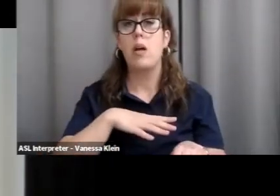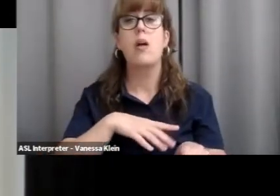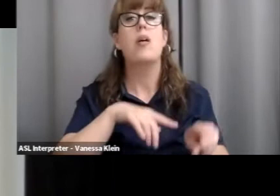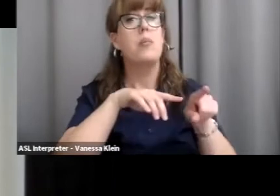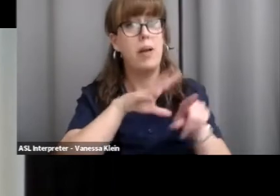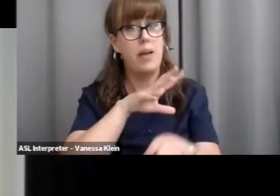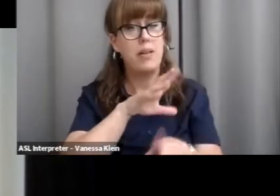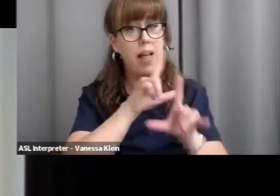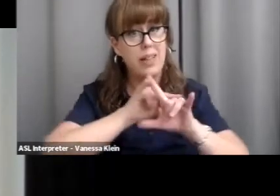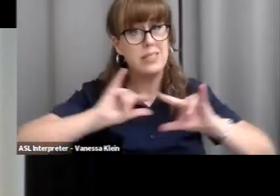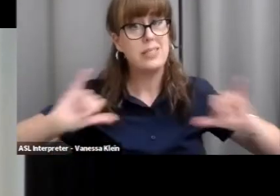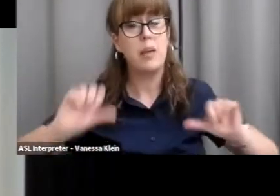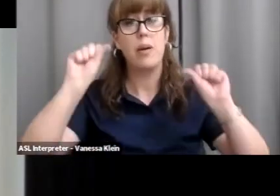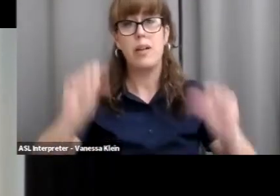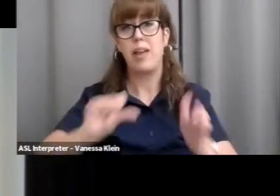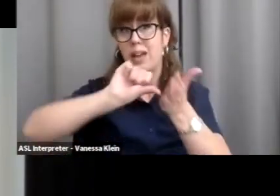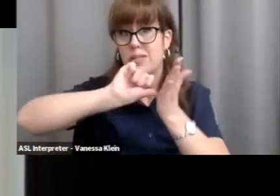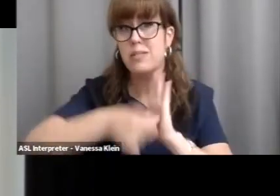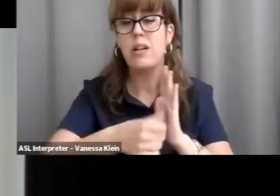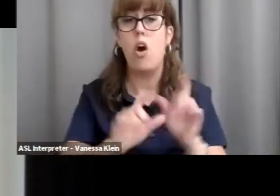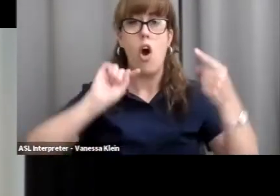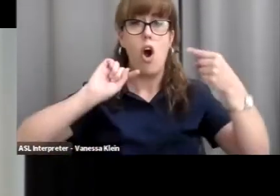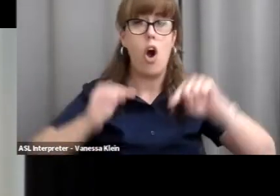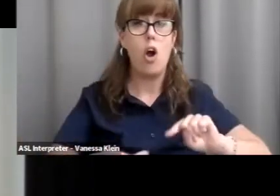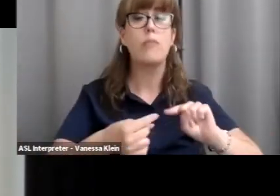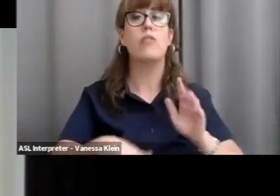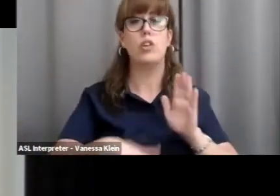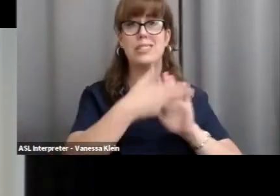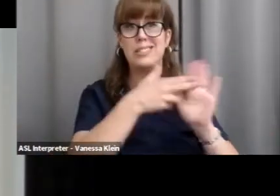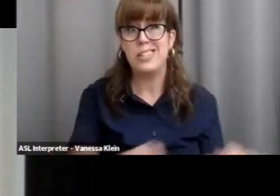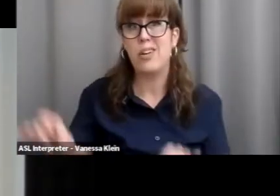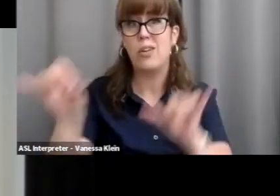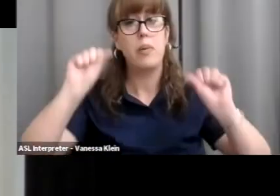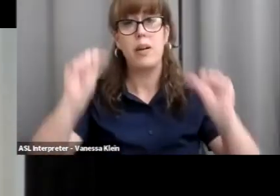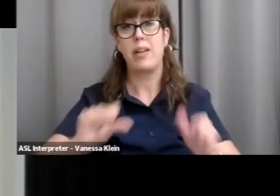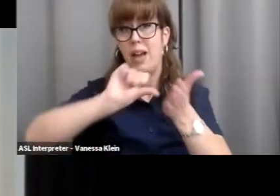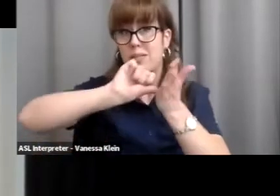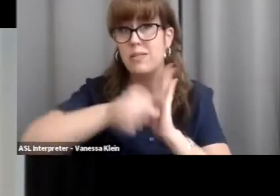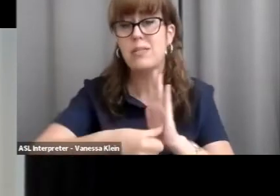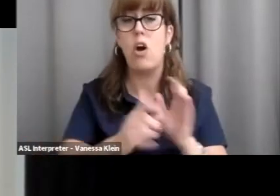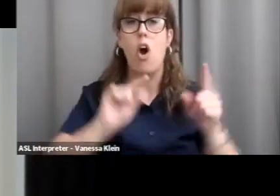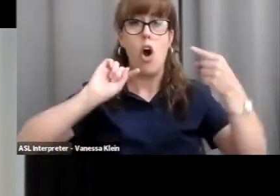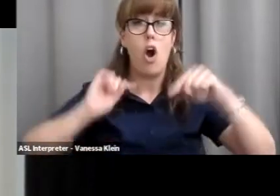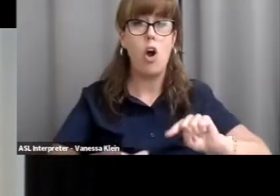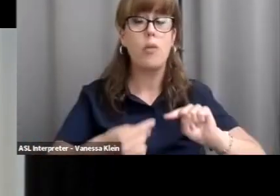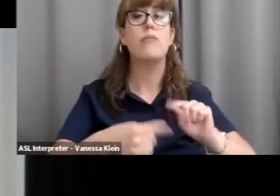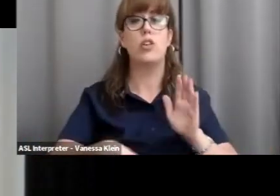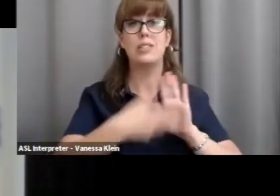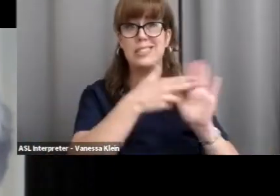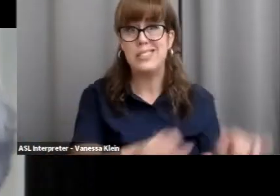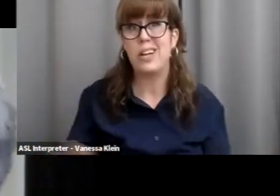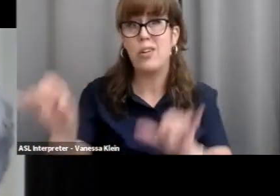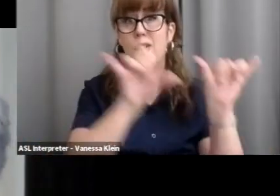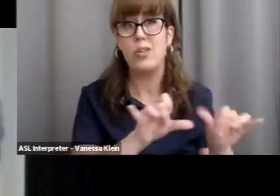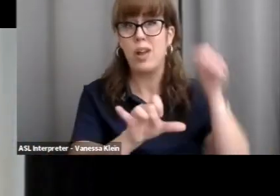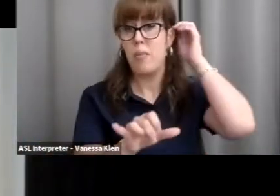can harbor harmful stereotypes, reinforce traditional gender roles, and promote gender discrimination